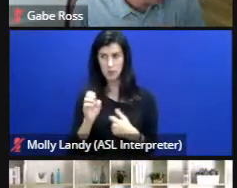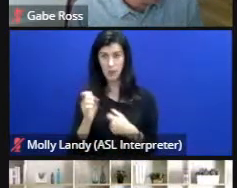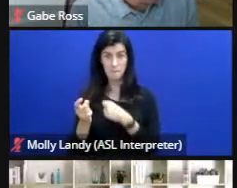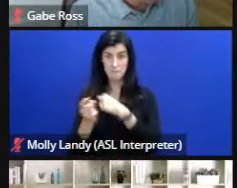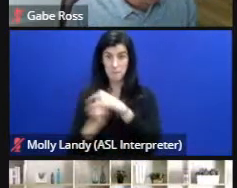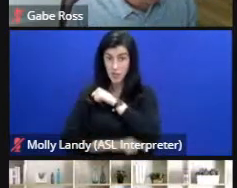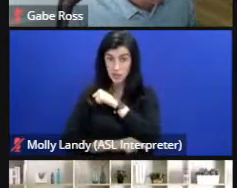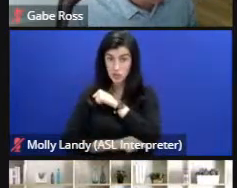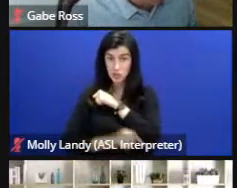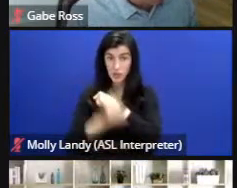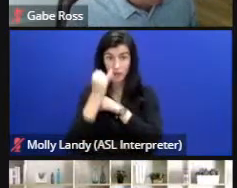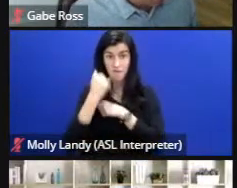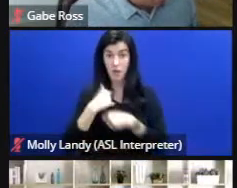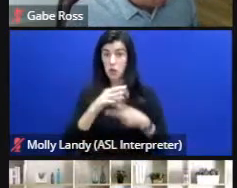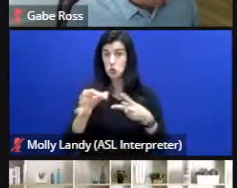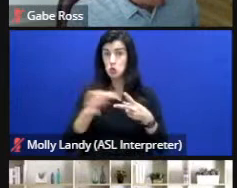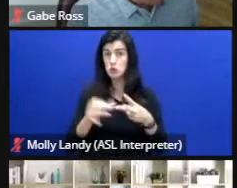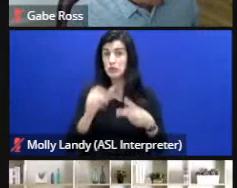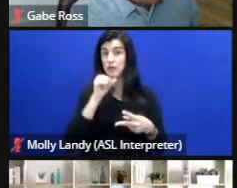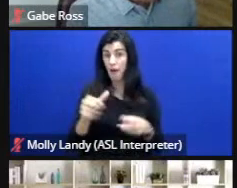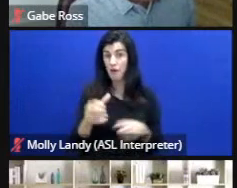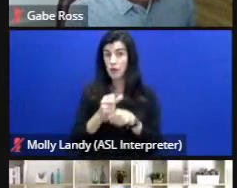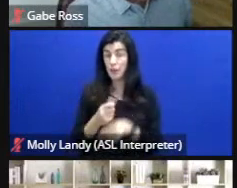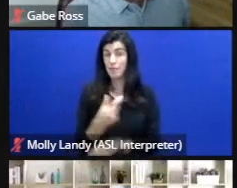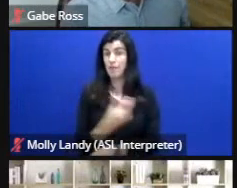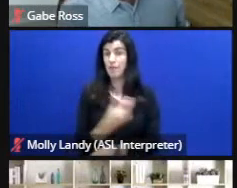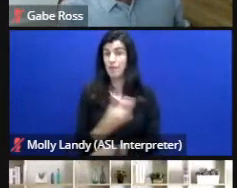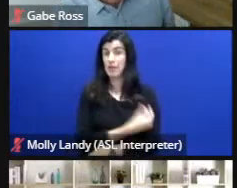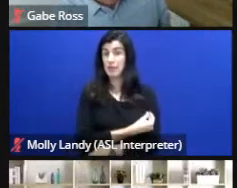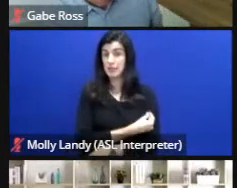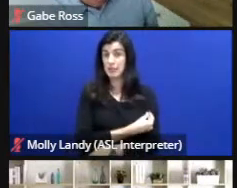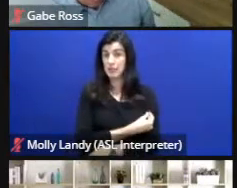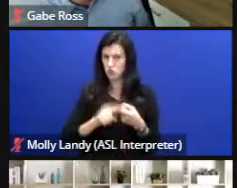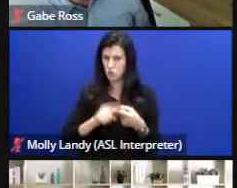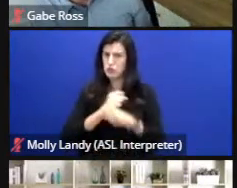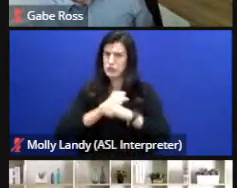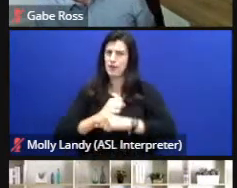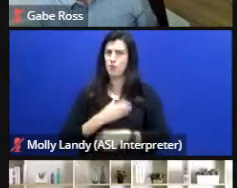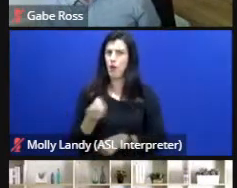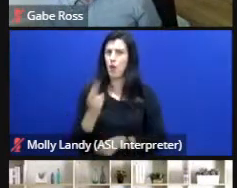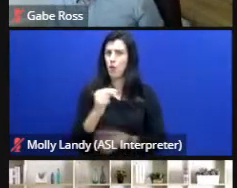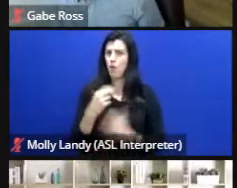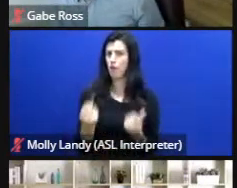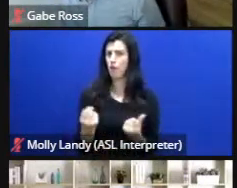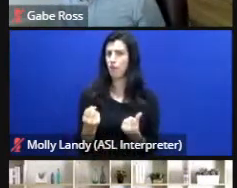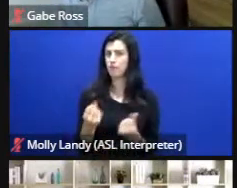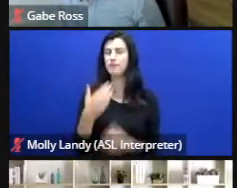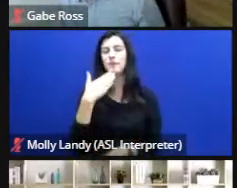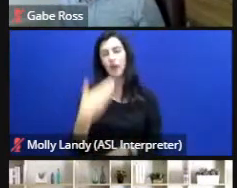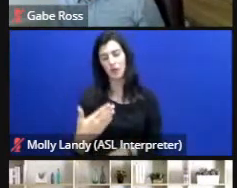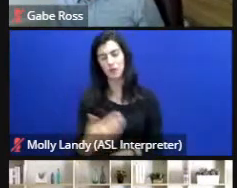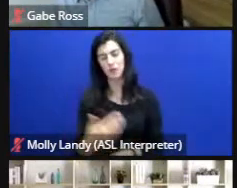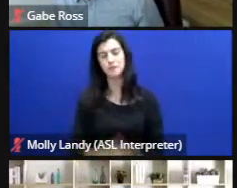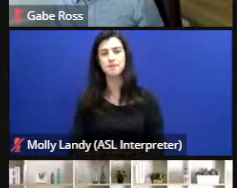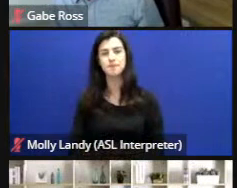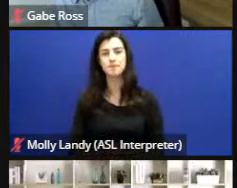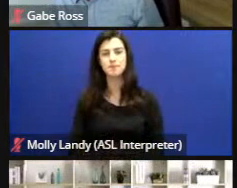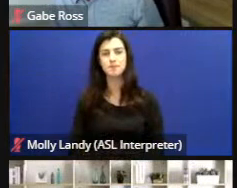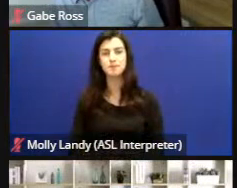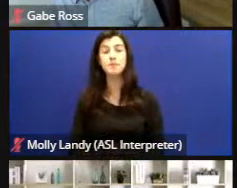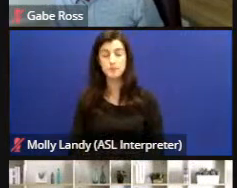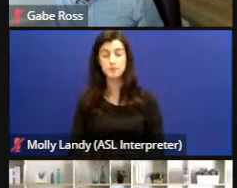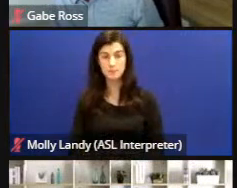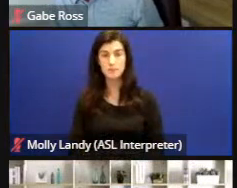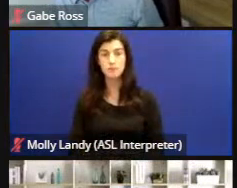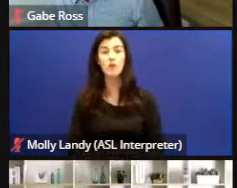to take the vaccine to protect my own health? Thank you. Thank you. And I believe, I don't want to go